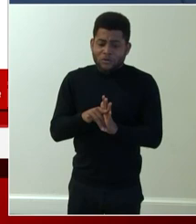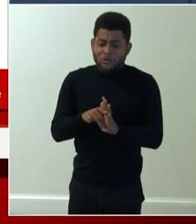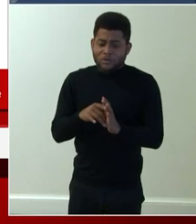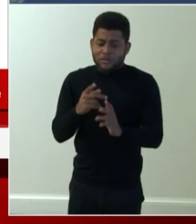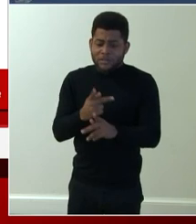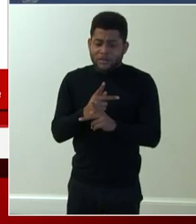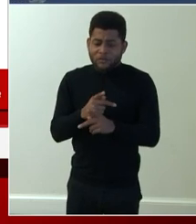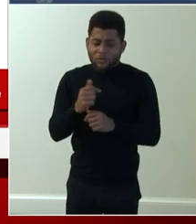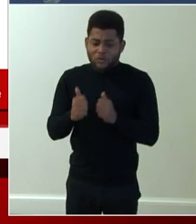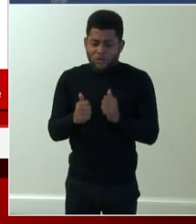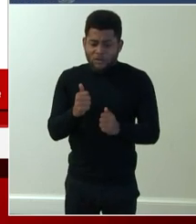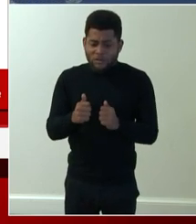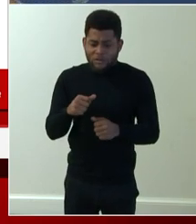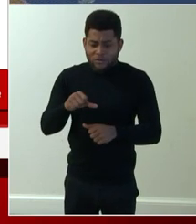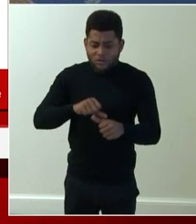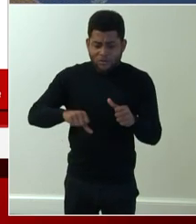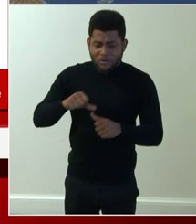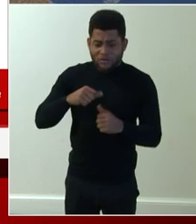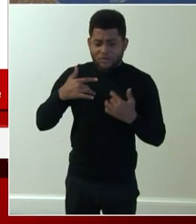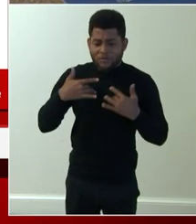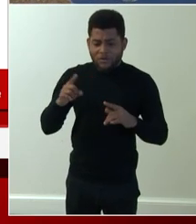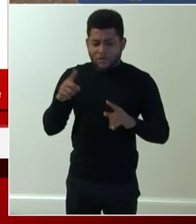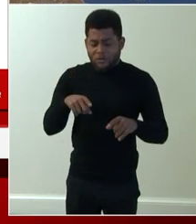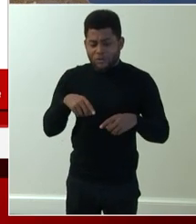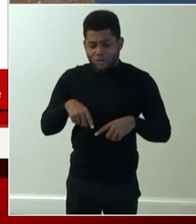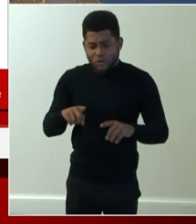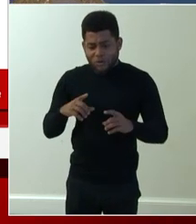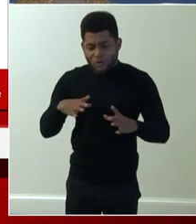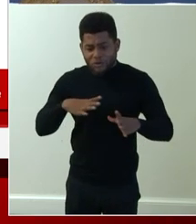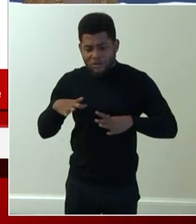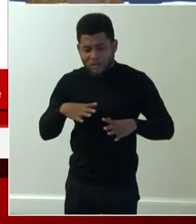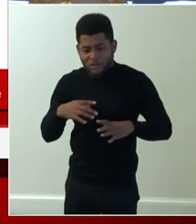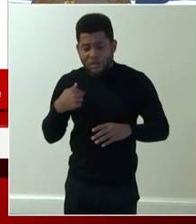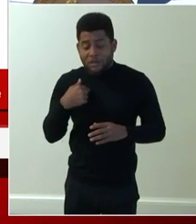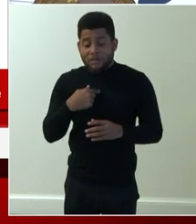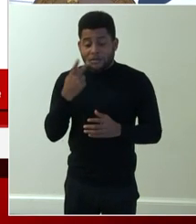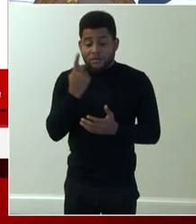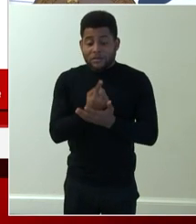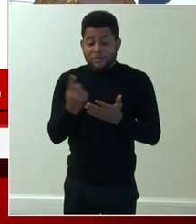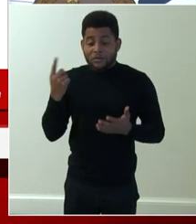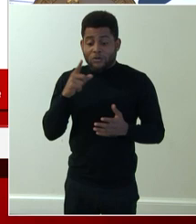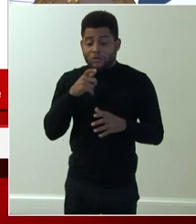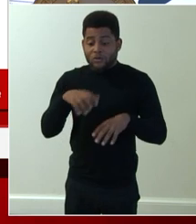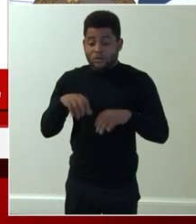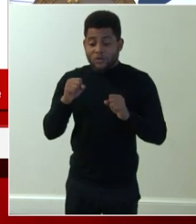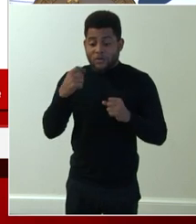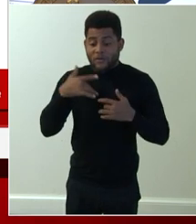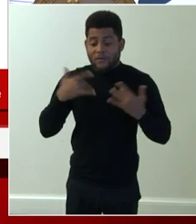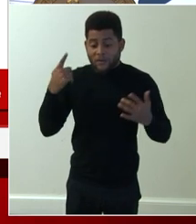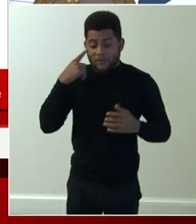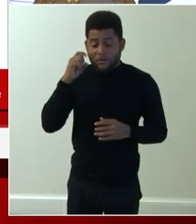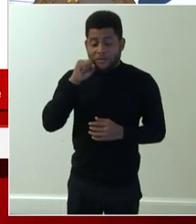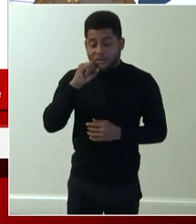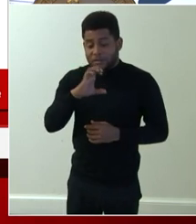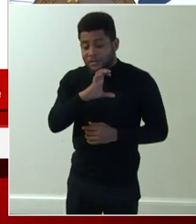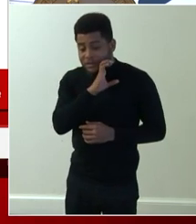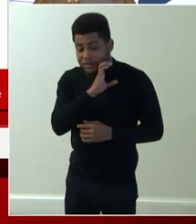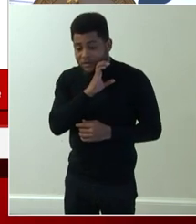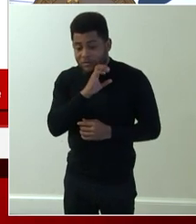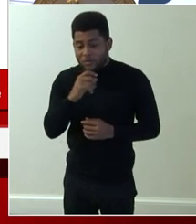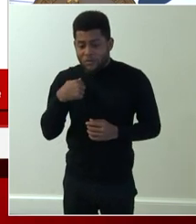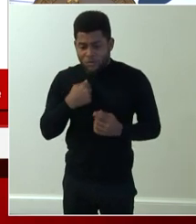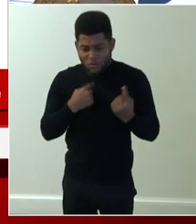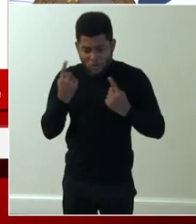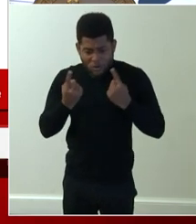which social events you attend during the holidays. And I saw last week you hosted an event for seniors. And I'm wondering, with